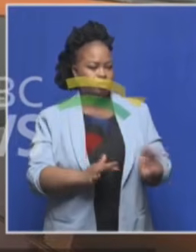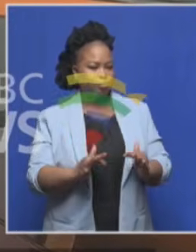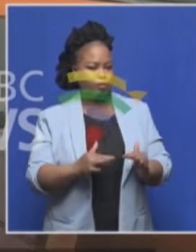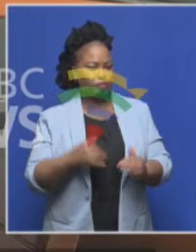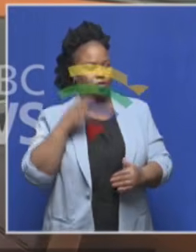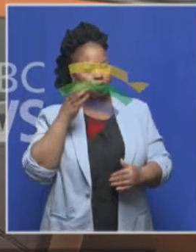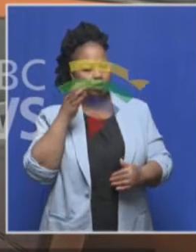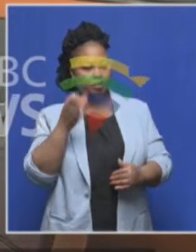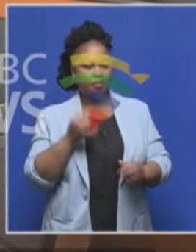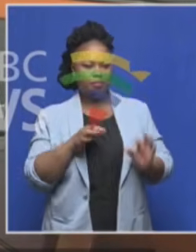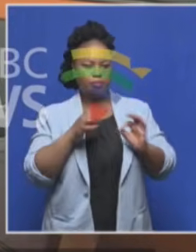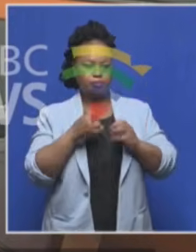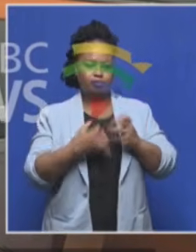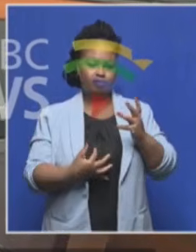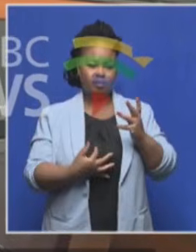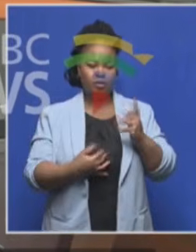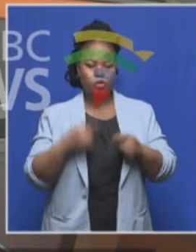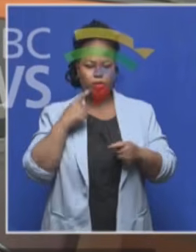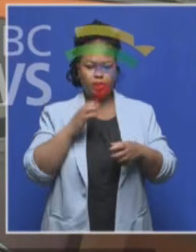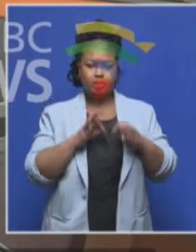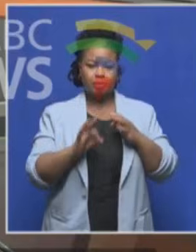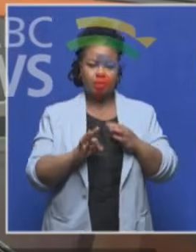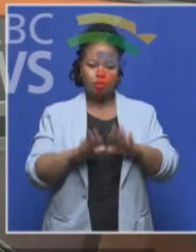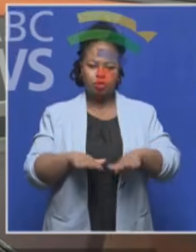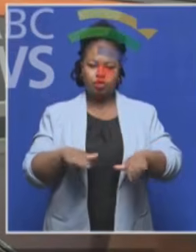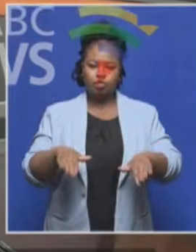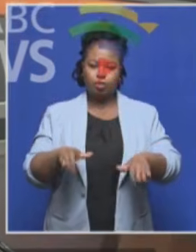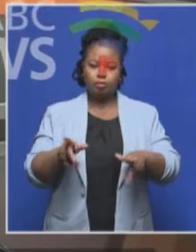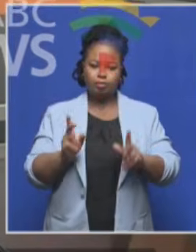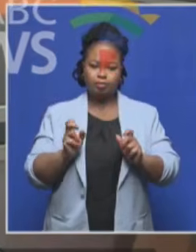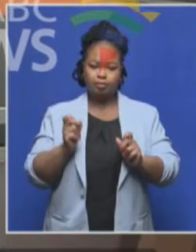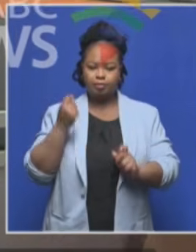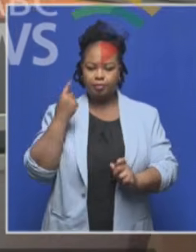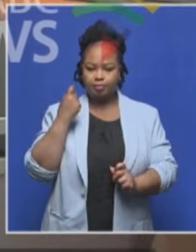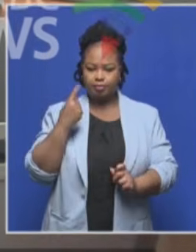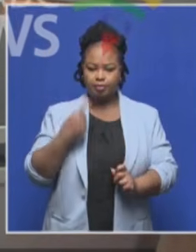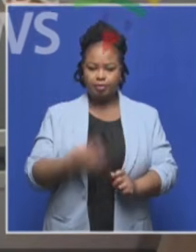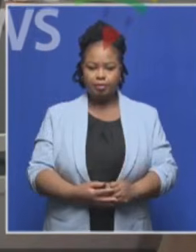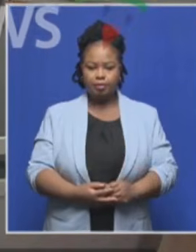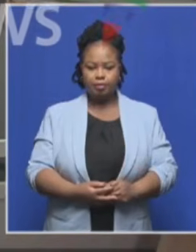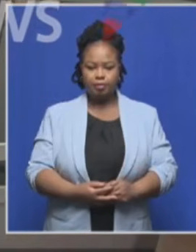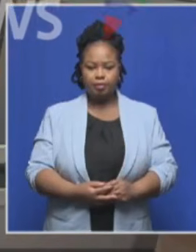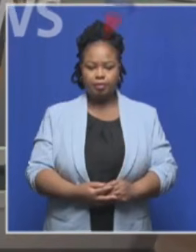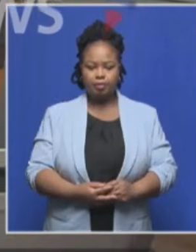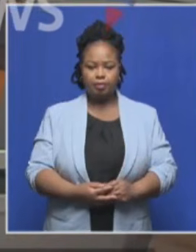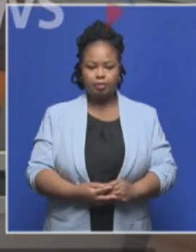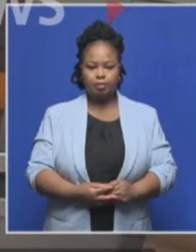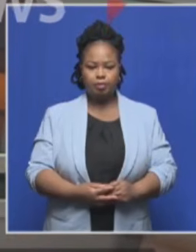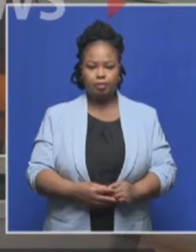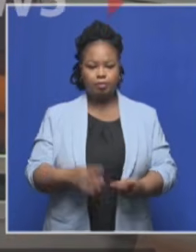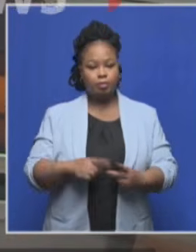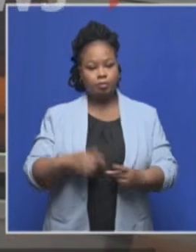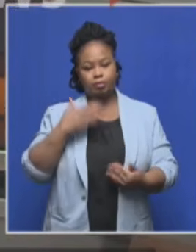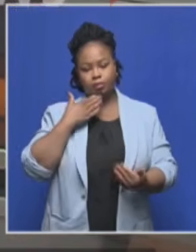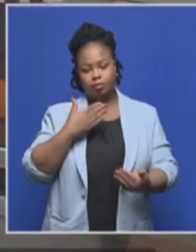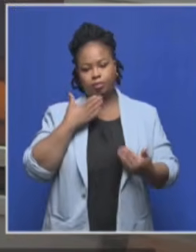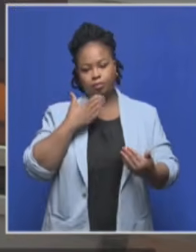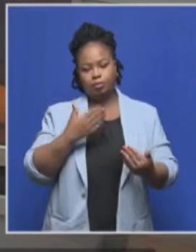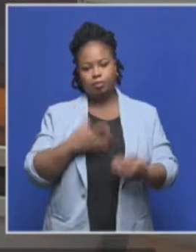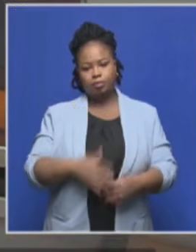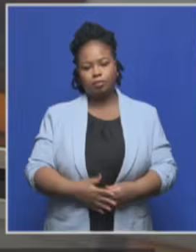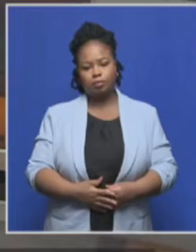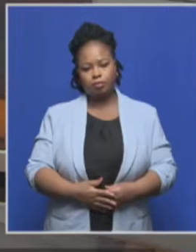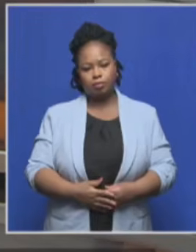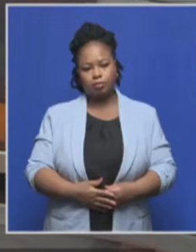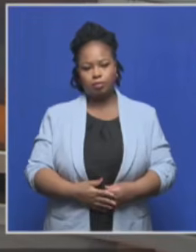and break it down to a simple level where children can understand? I think you've successfully done that. So thank you for penning thoughts to